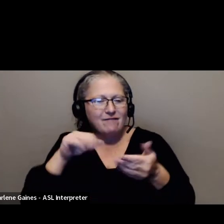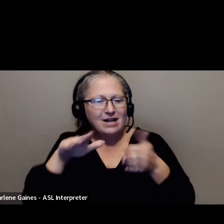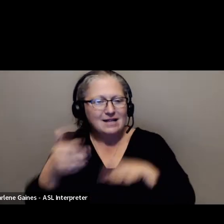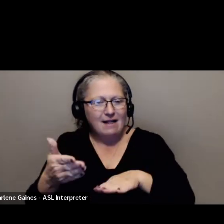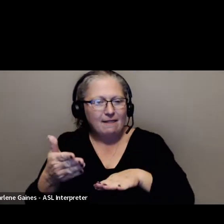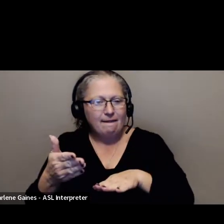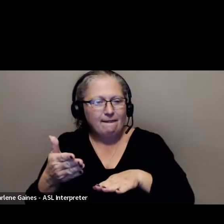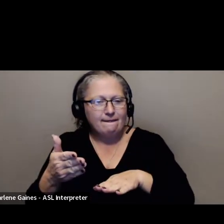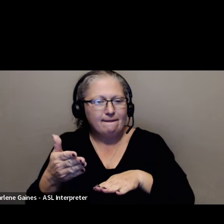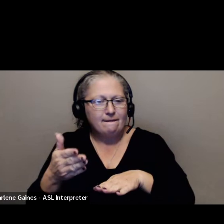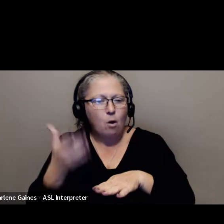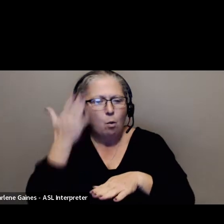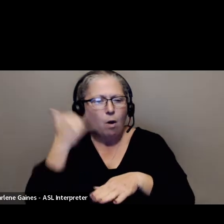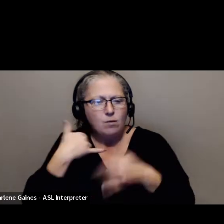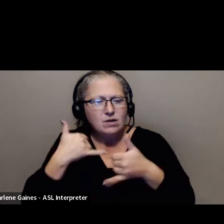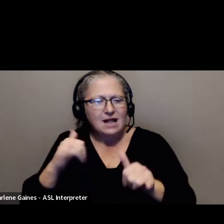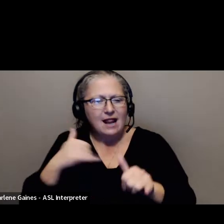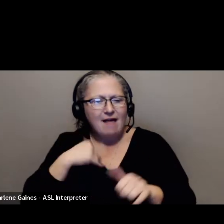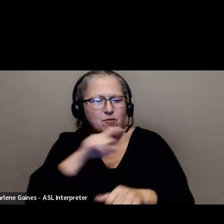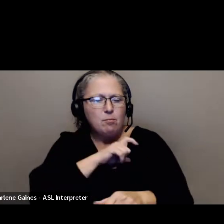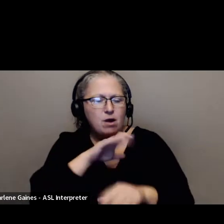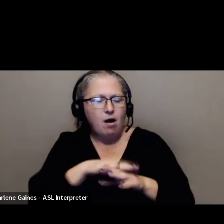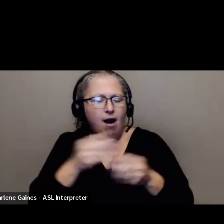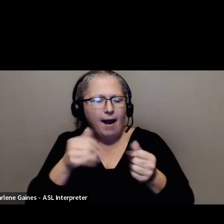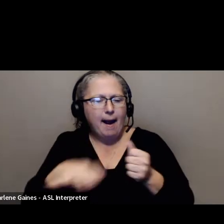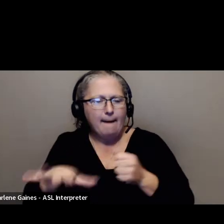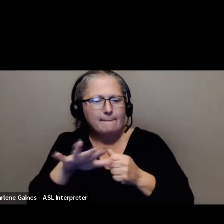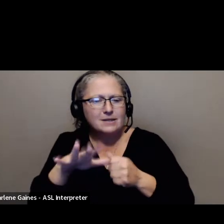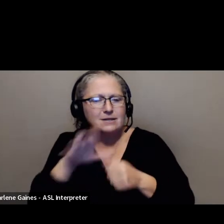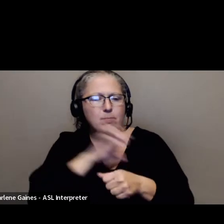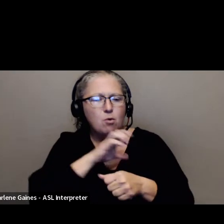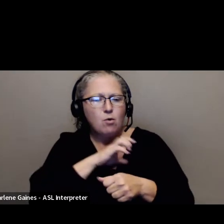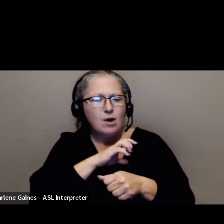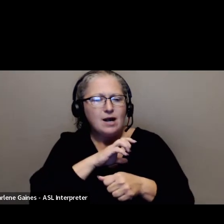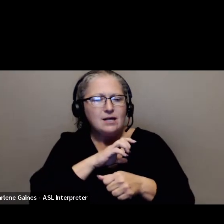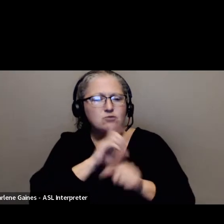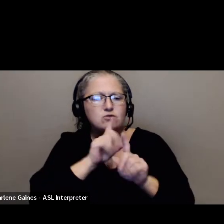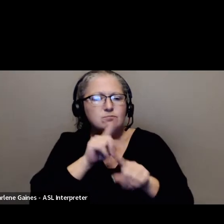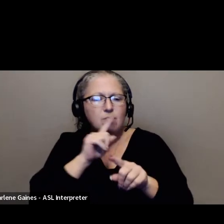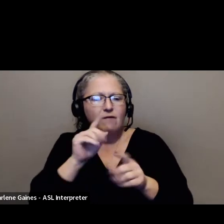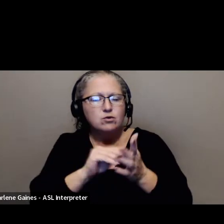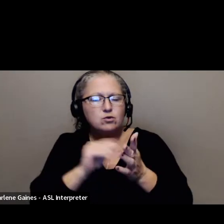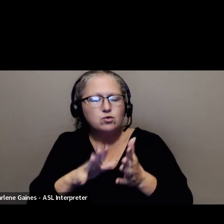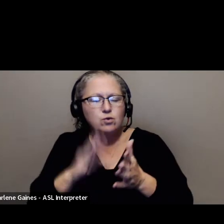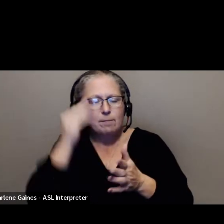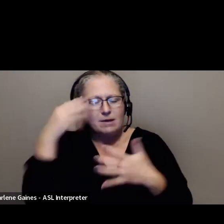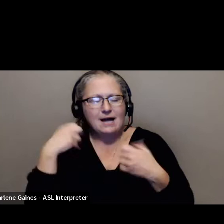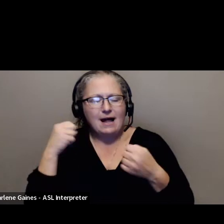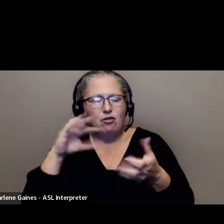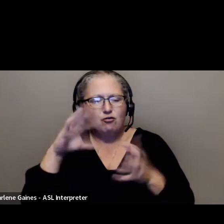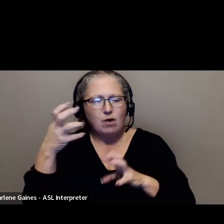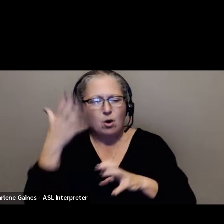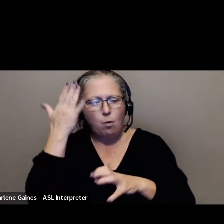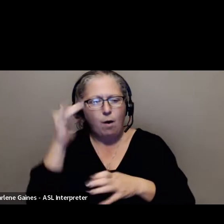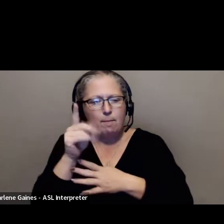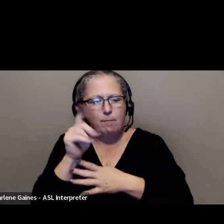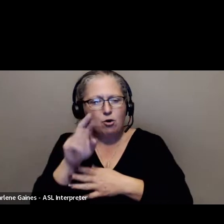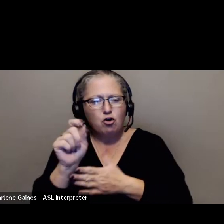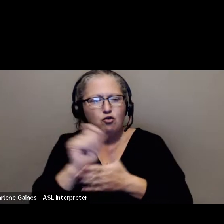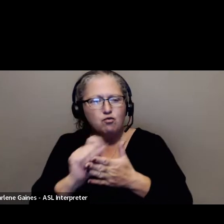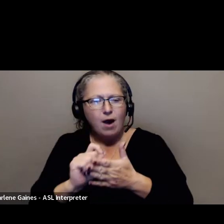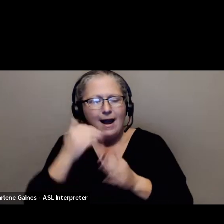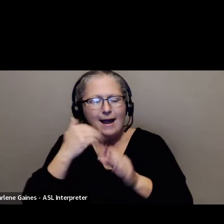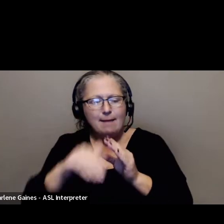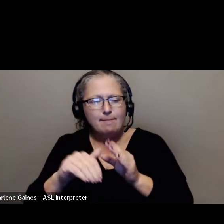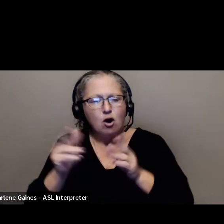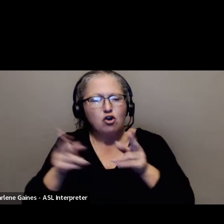create. Or else, why do we still have police on campus and police as a response to student mental health crises? Or else, why does Booker write callous emails